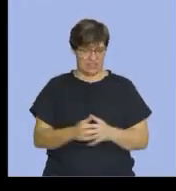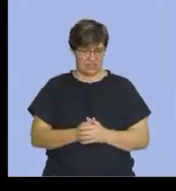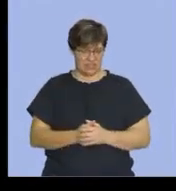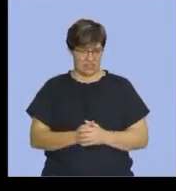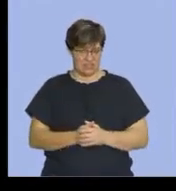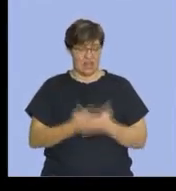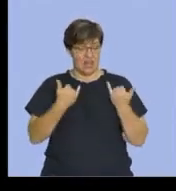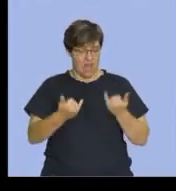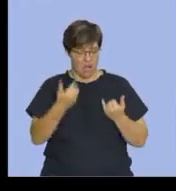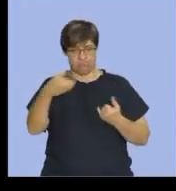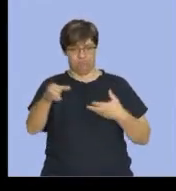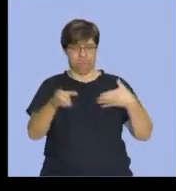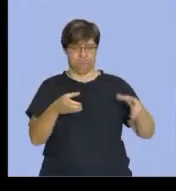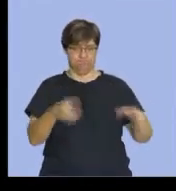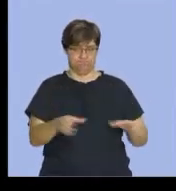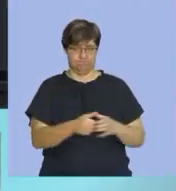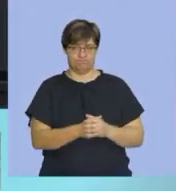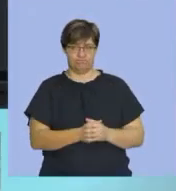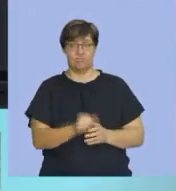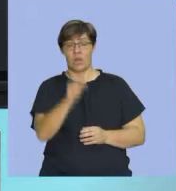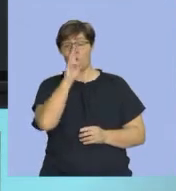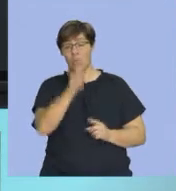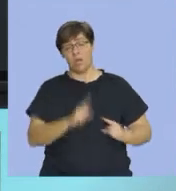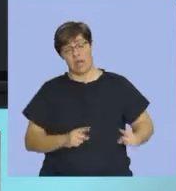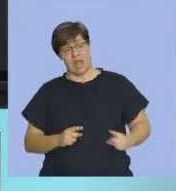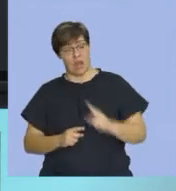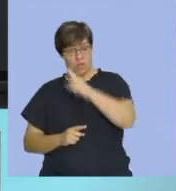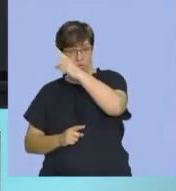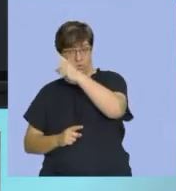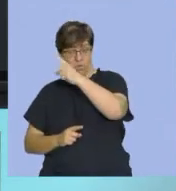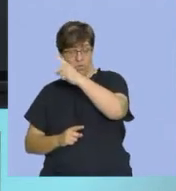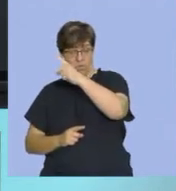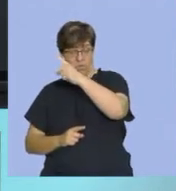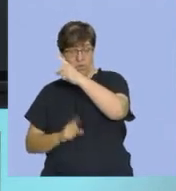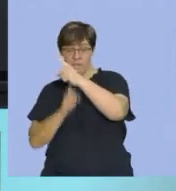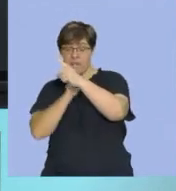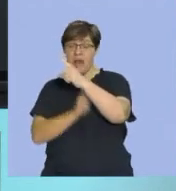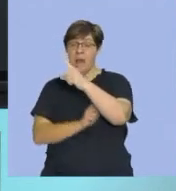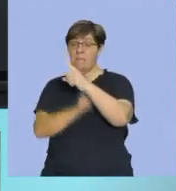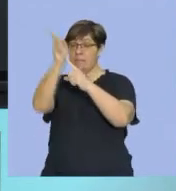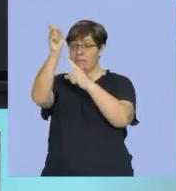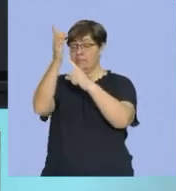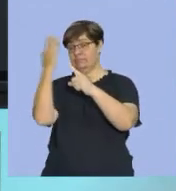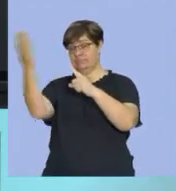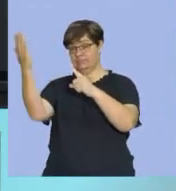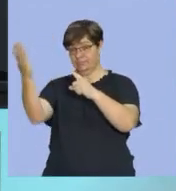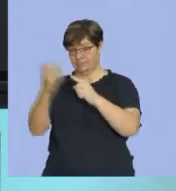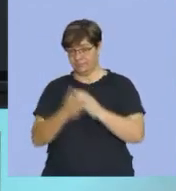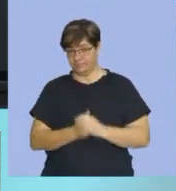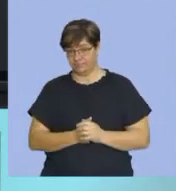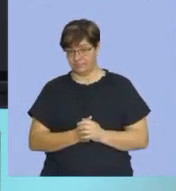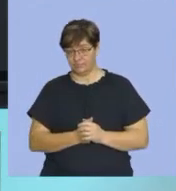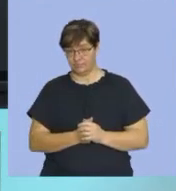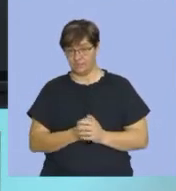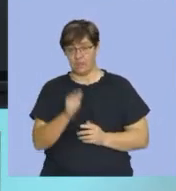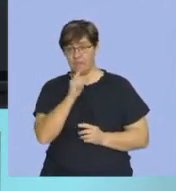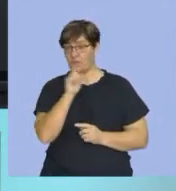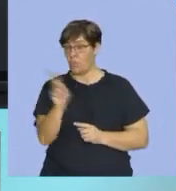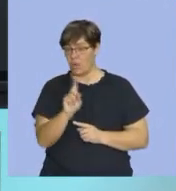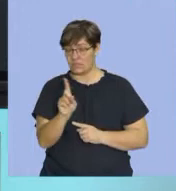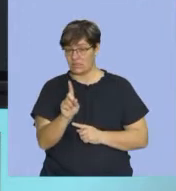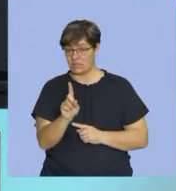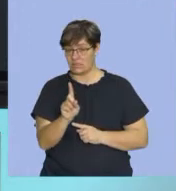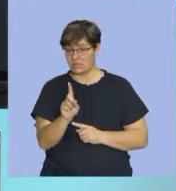We're now going to break it up. Now, if you look at the arrow is pointing up and to the right. That means there's